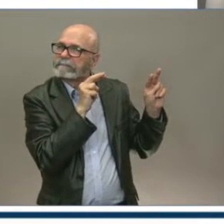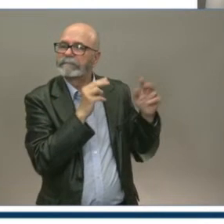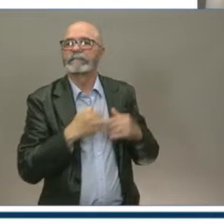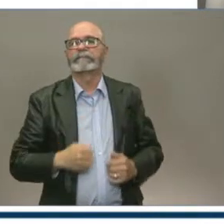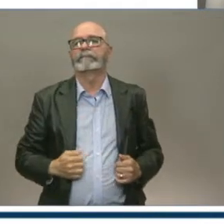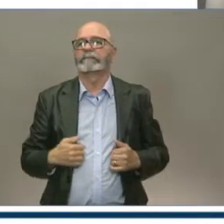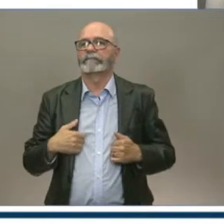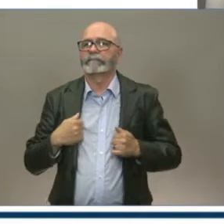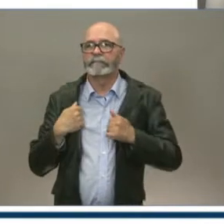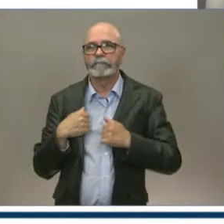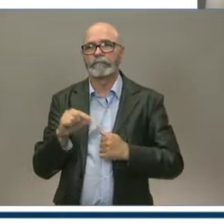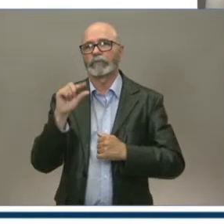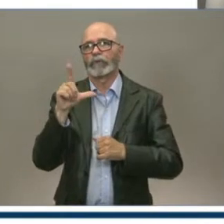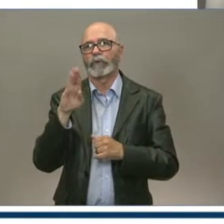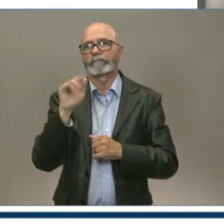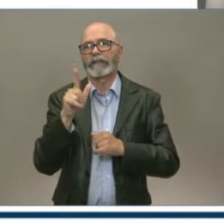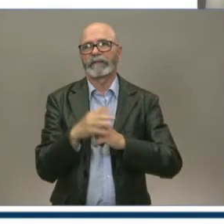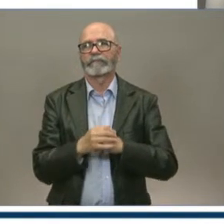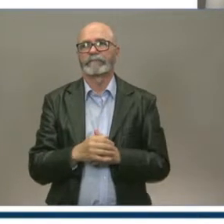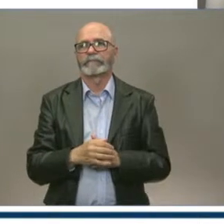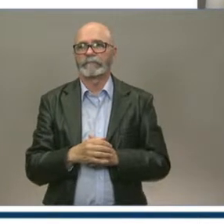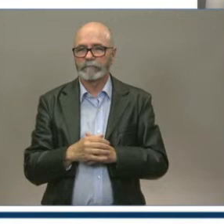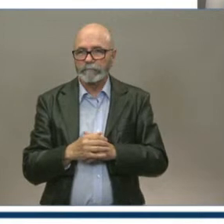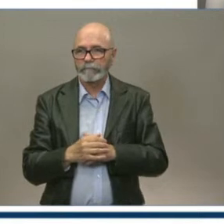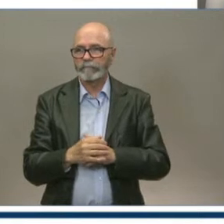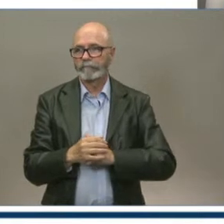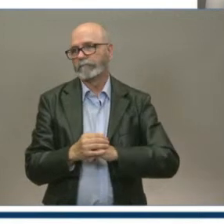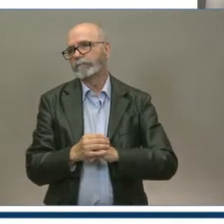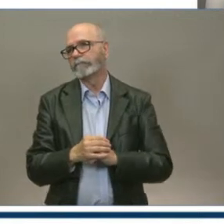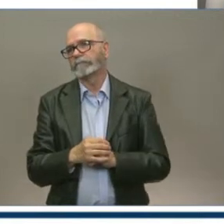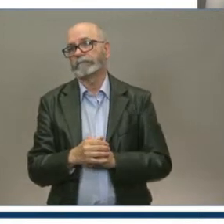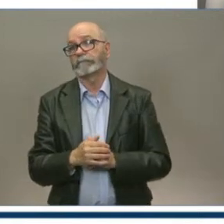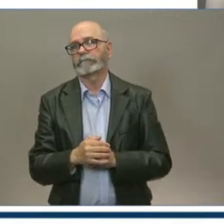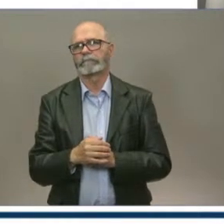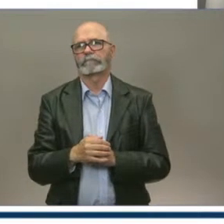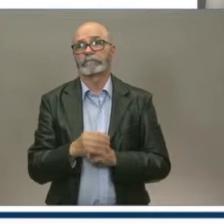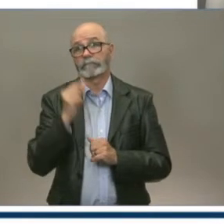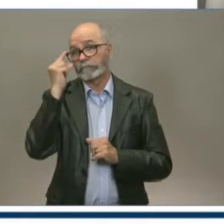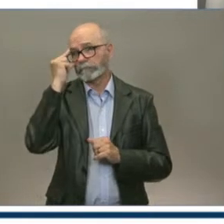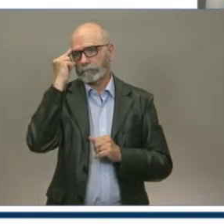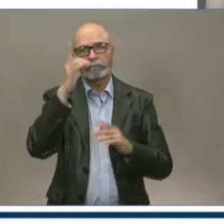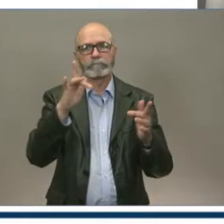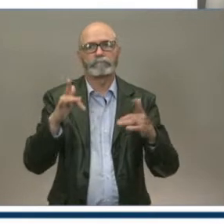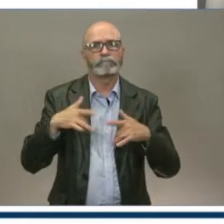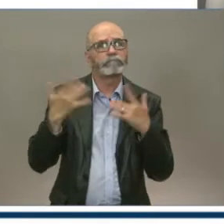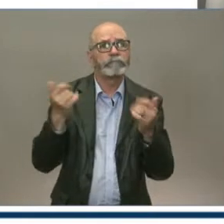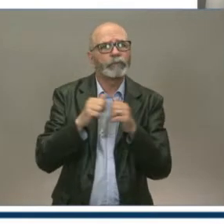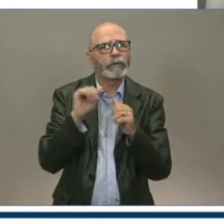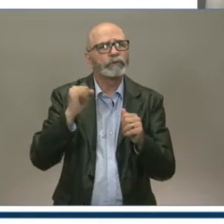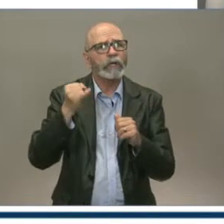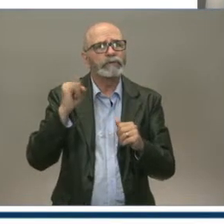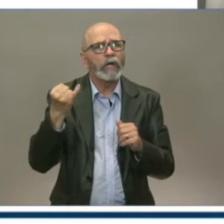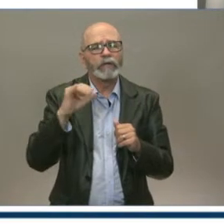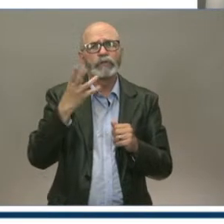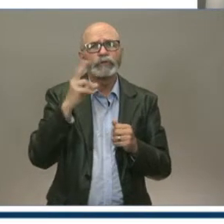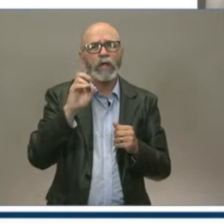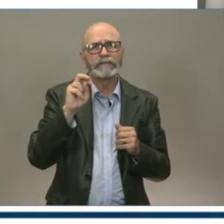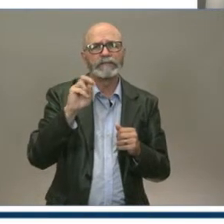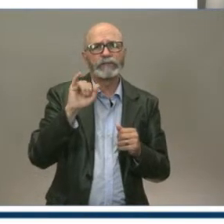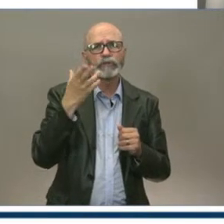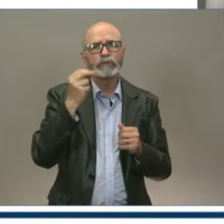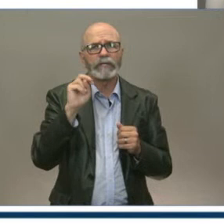Thank you. I'm just wondering if there's any word on the Johnson & Johnson vaccine and possible supply for the province? We've had